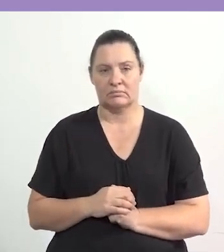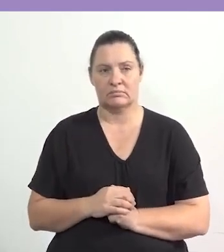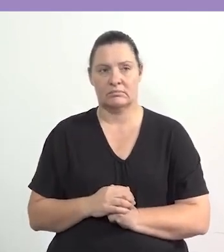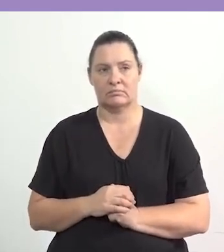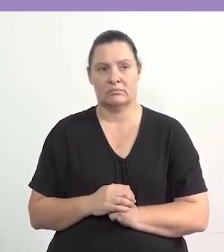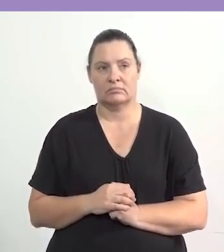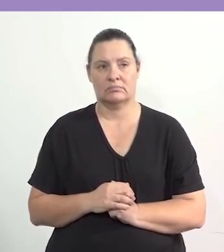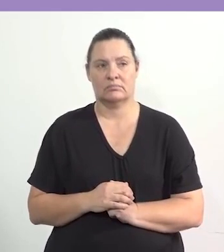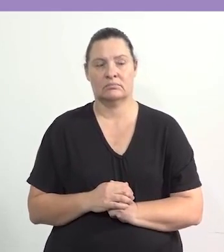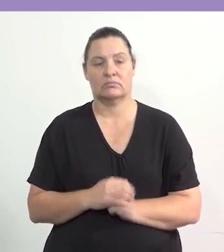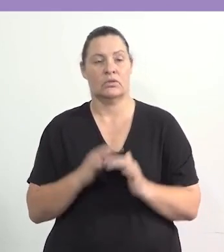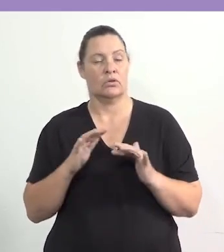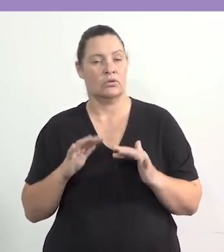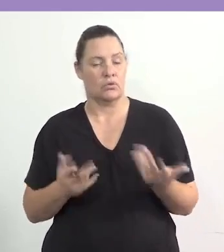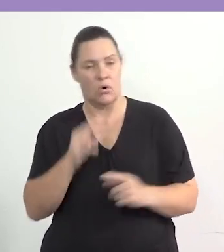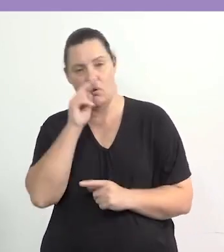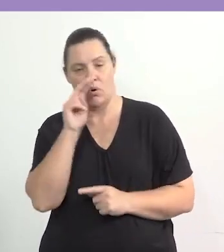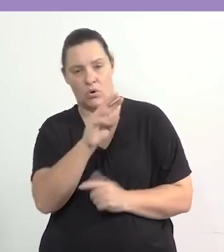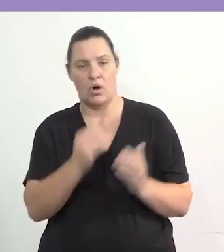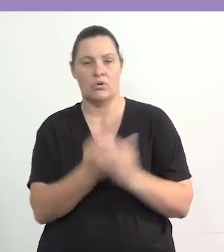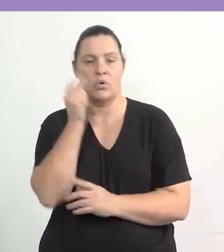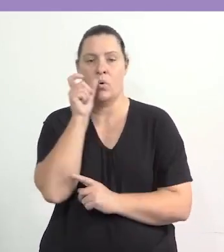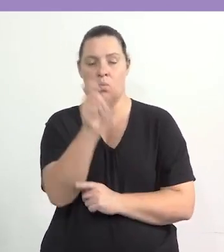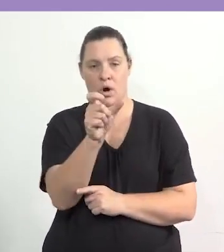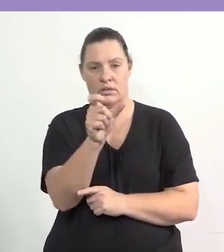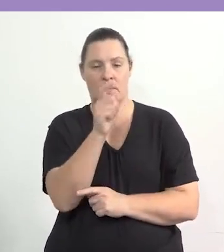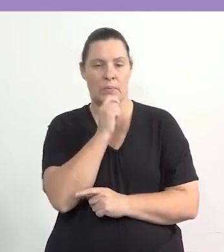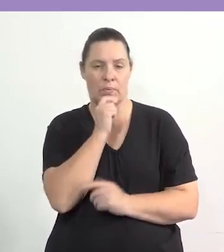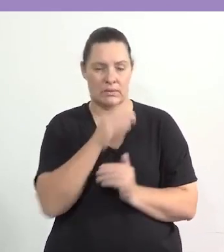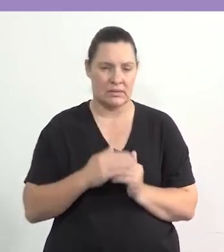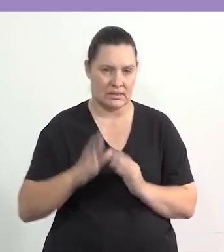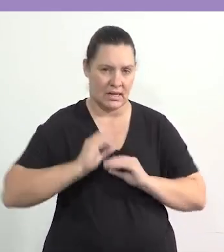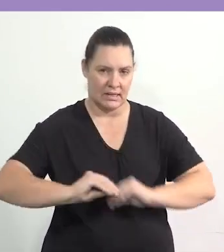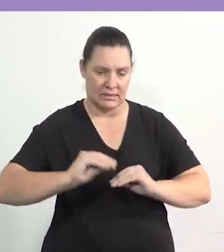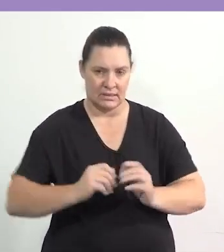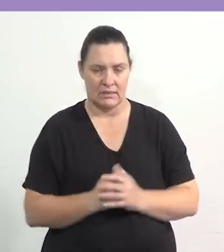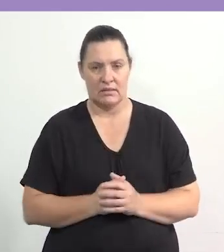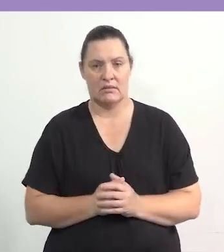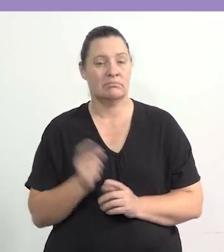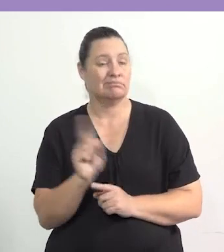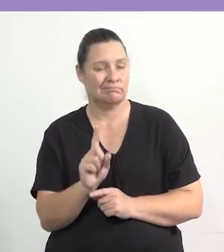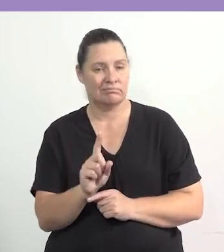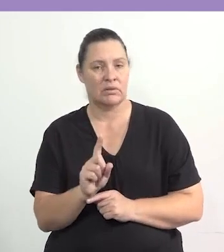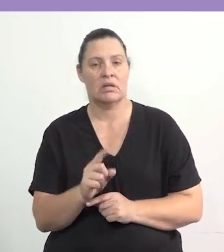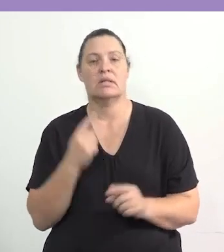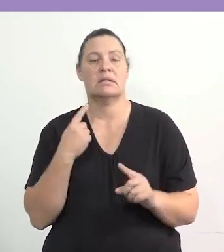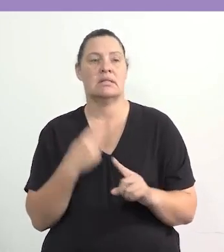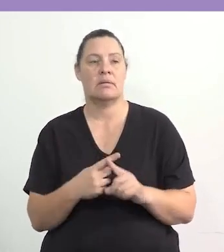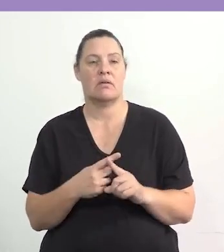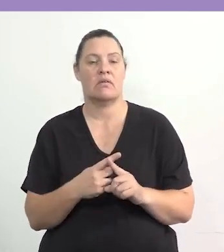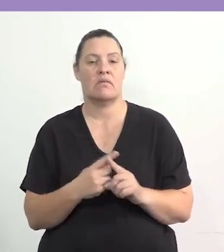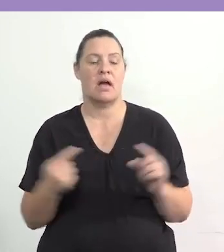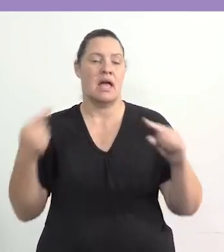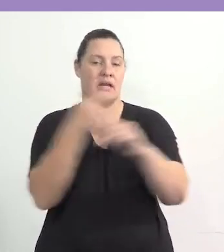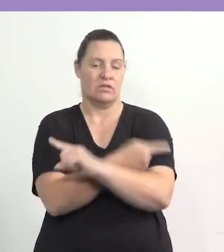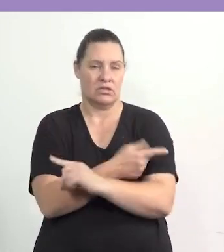125 is 5. So let's look at a new word that we are going to be using during this lesson, and that is the